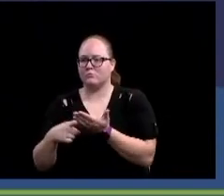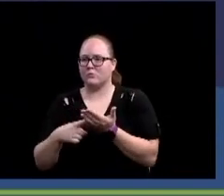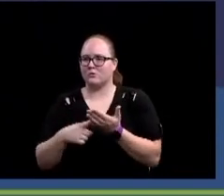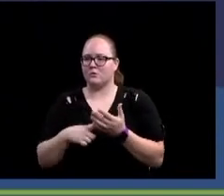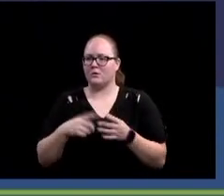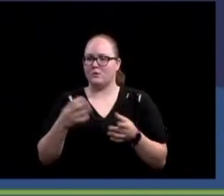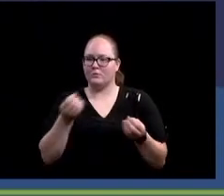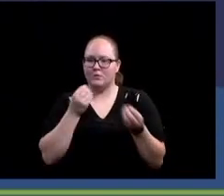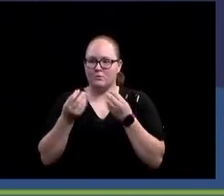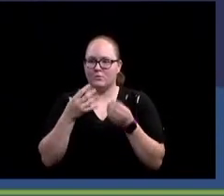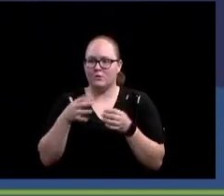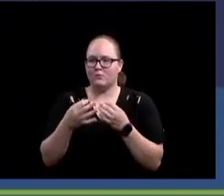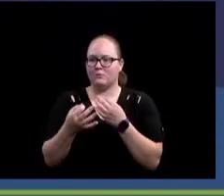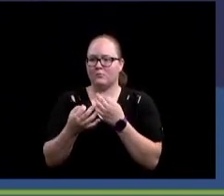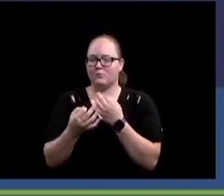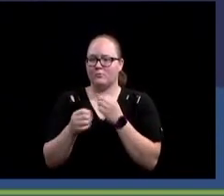outcome.